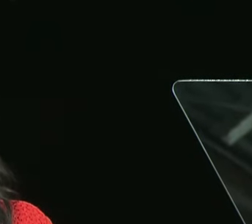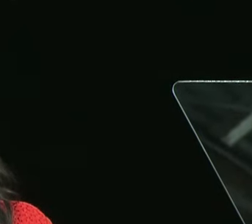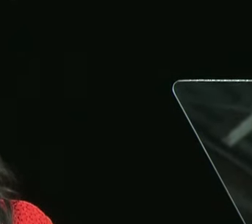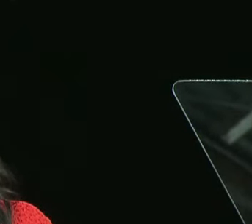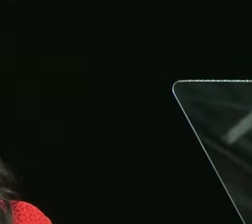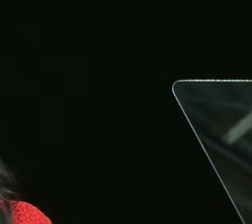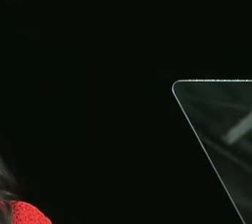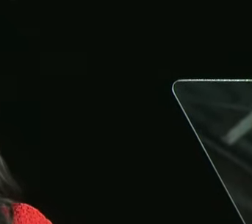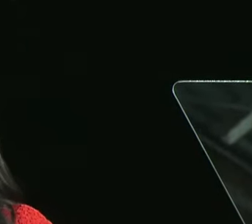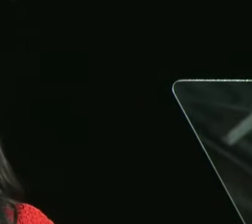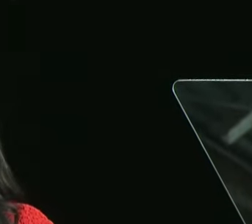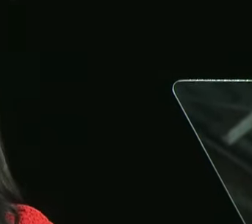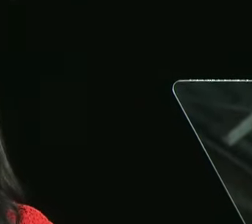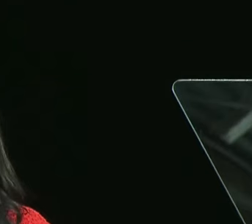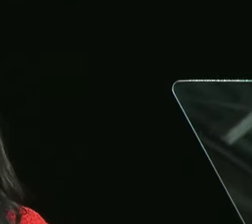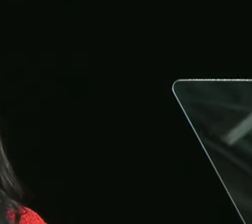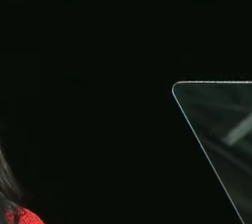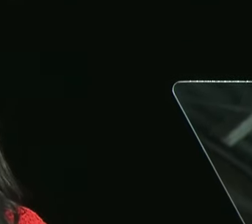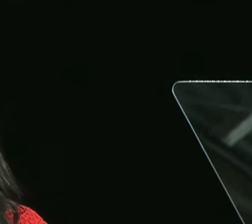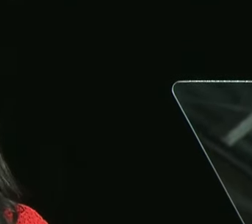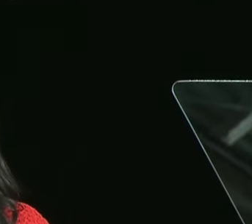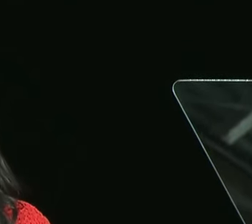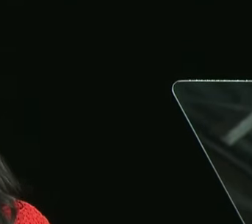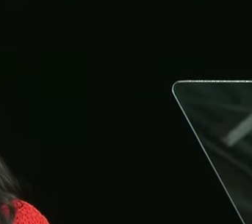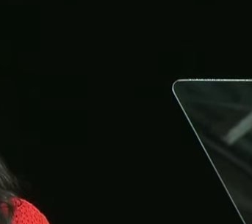First of all, good afternoon.